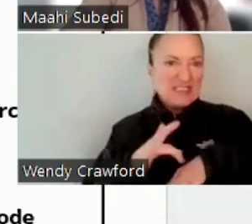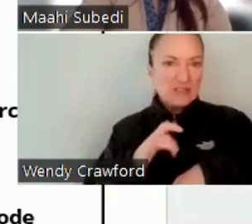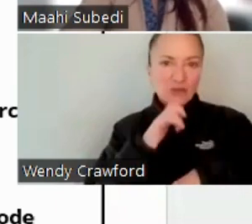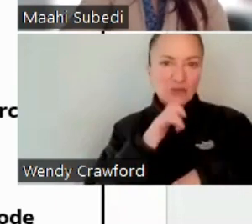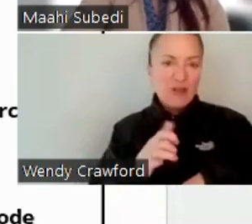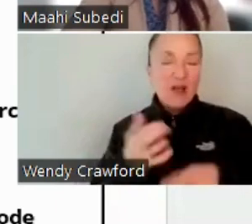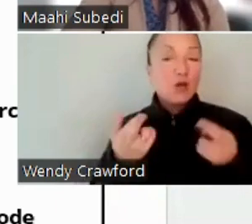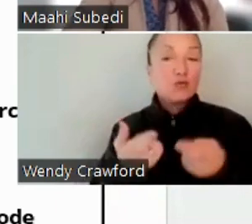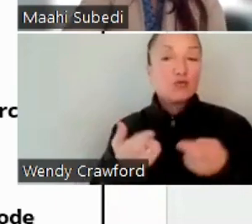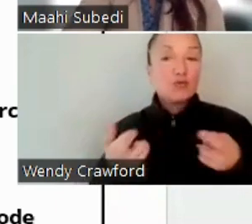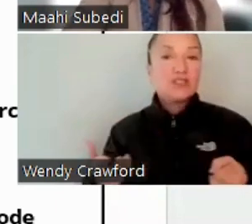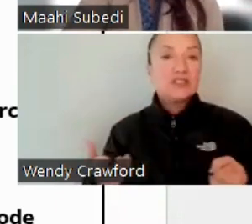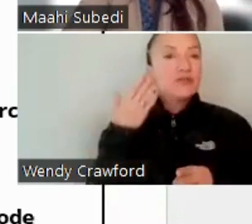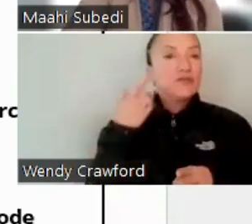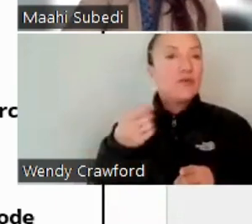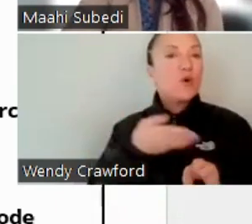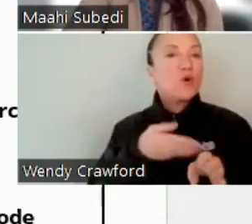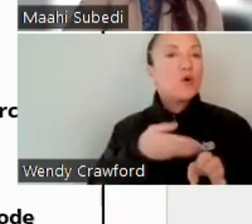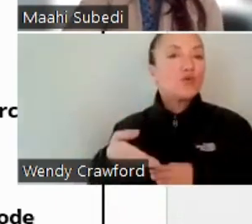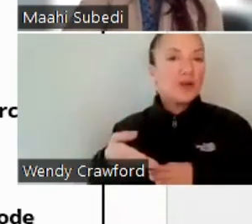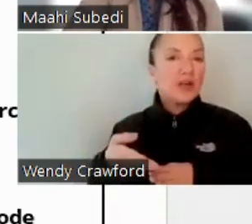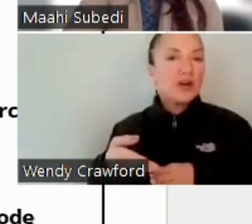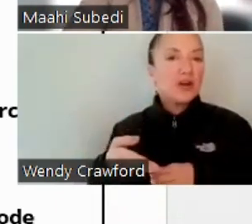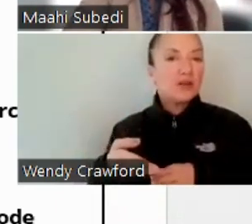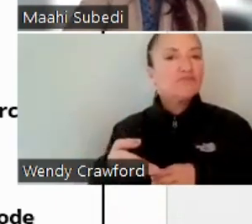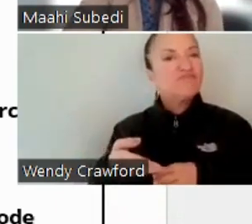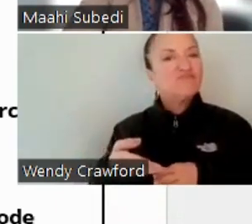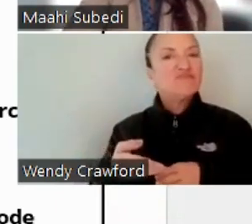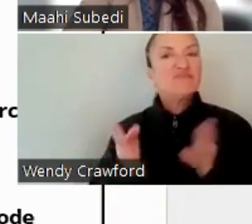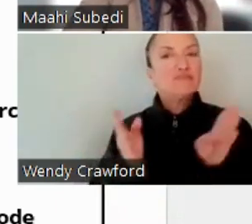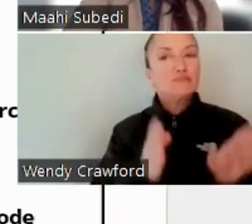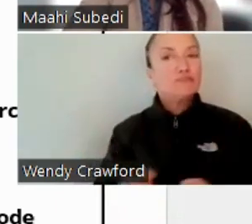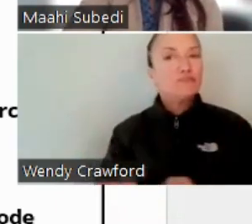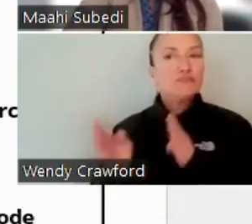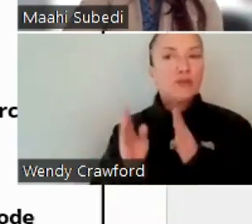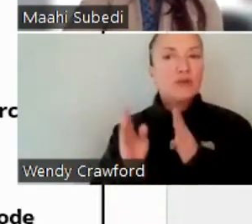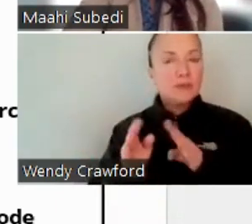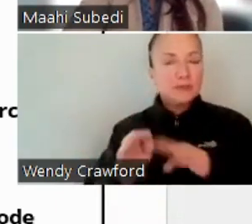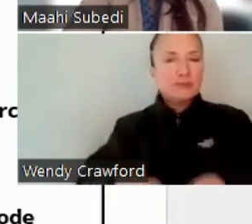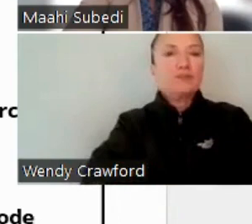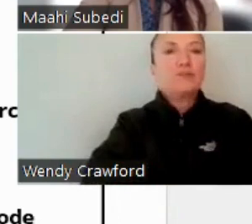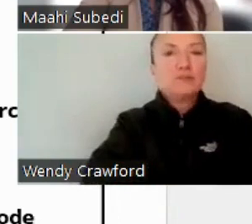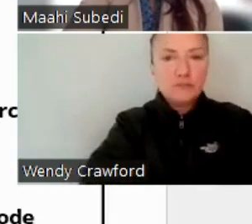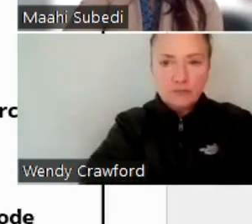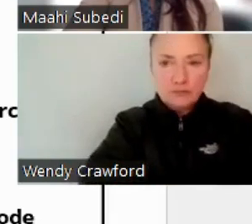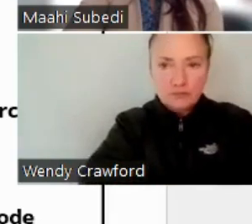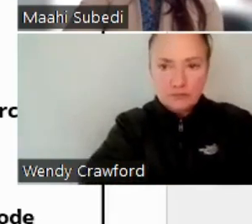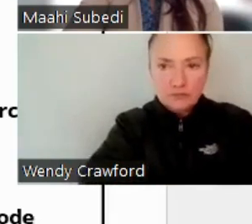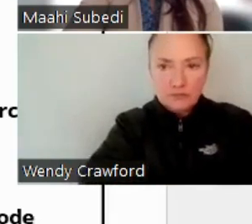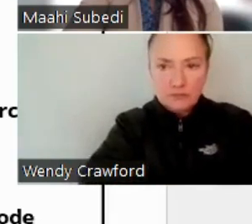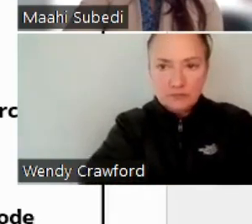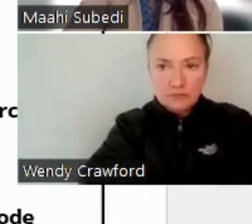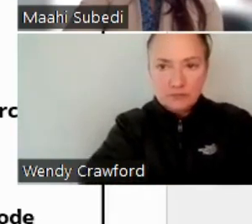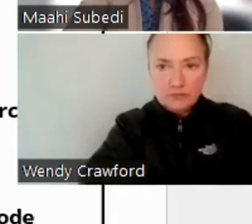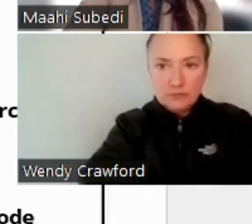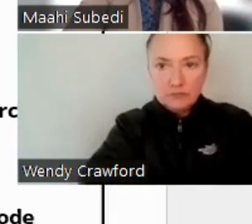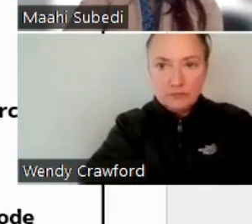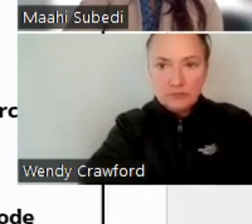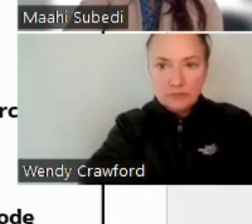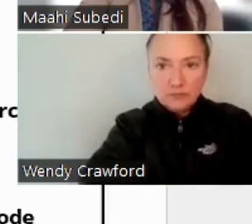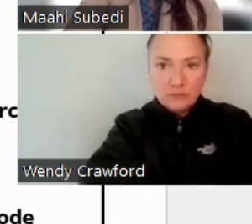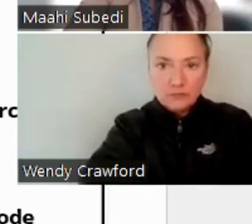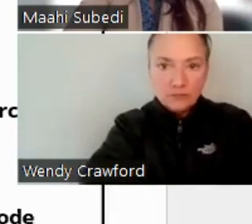resources for career fair prep. Show of hands, who's got a career fair coming up this fall or